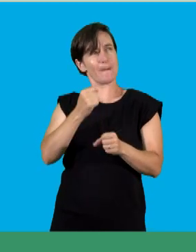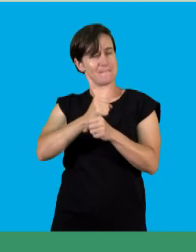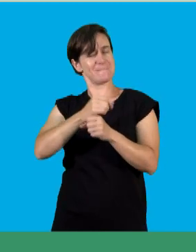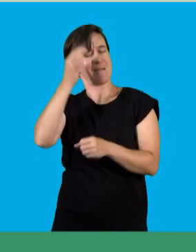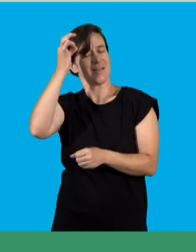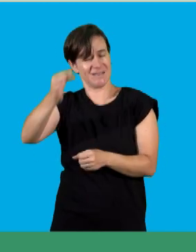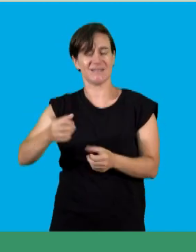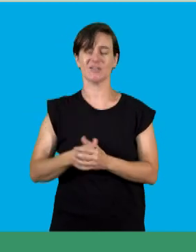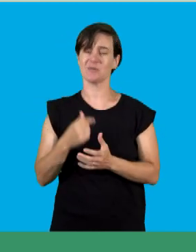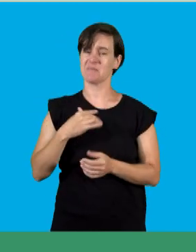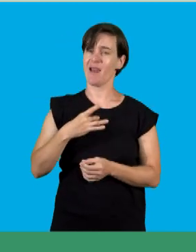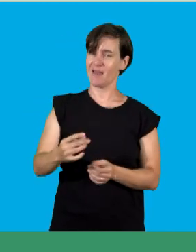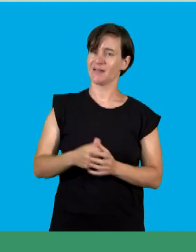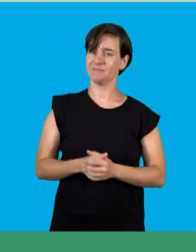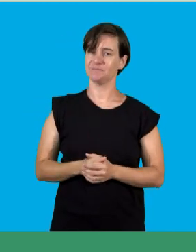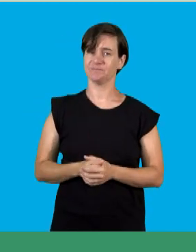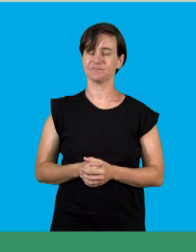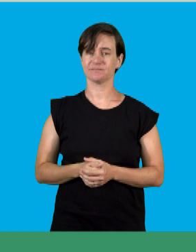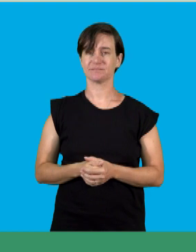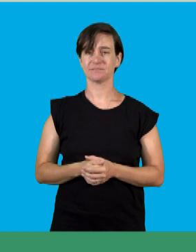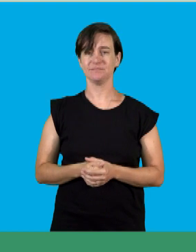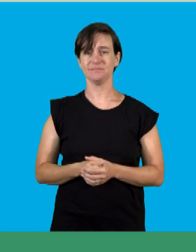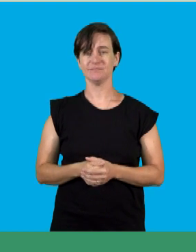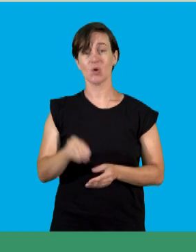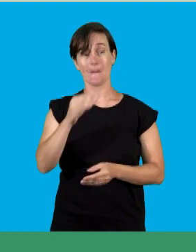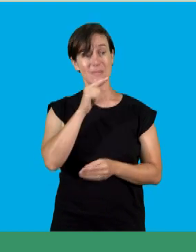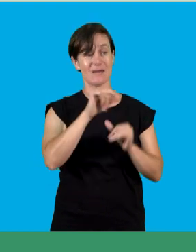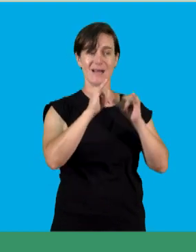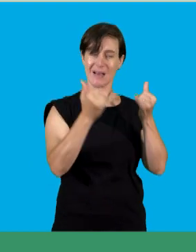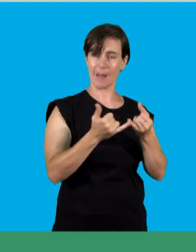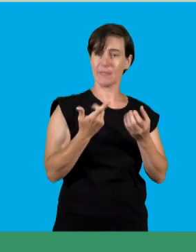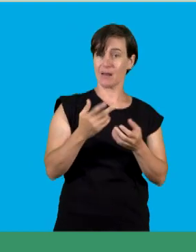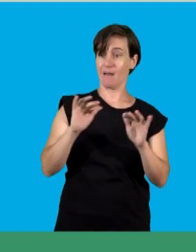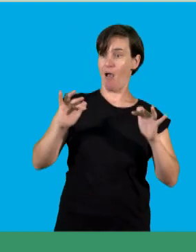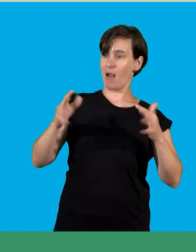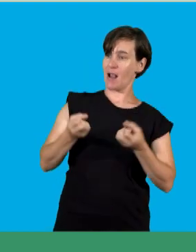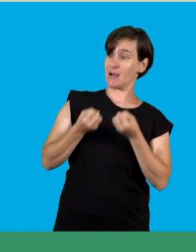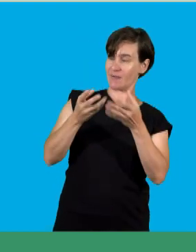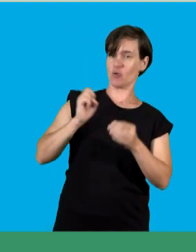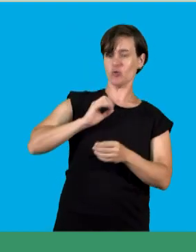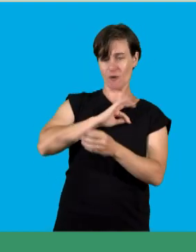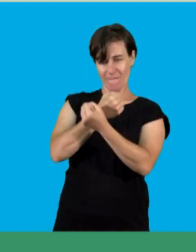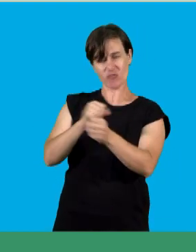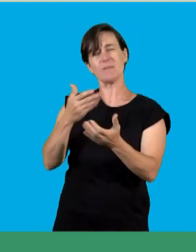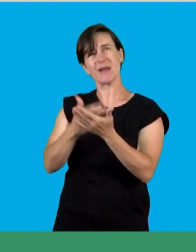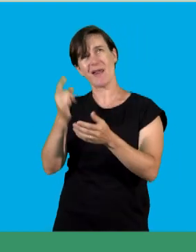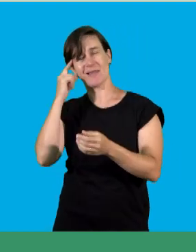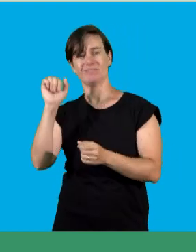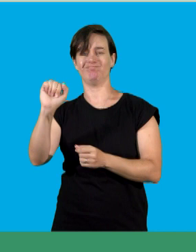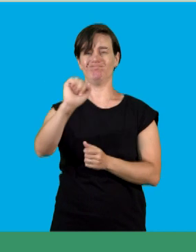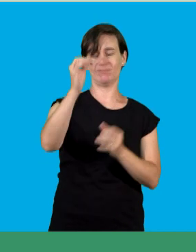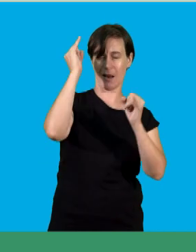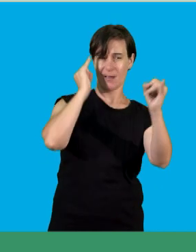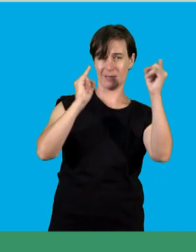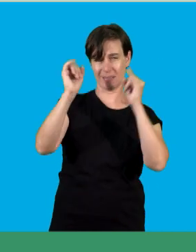going to involve them in the decision-making. So you are giving them that freedom. So they also involved, here it is, they